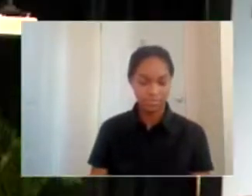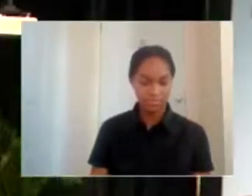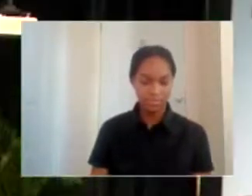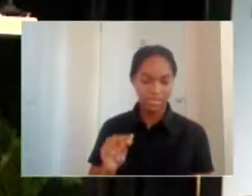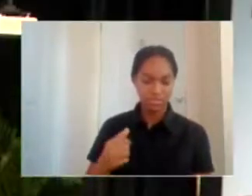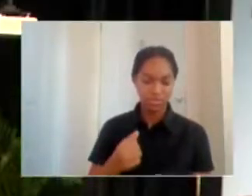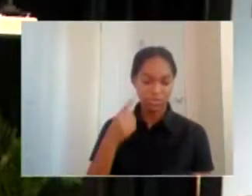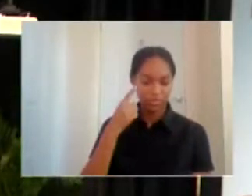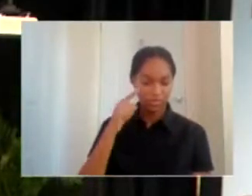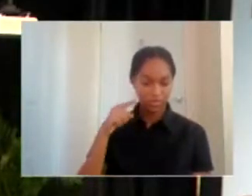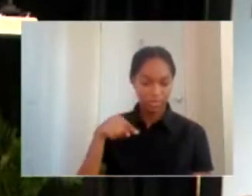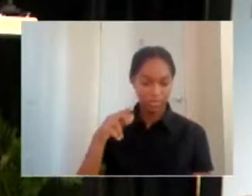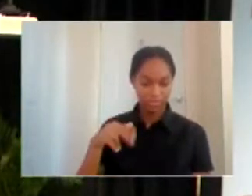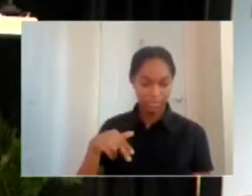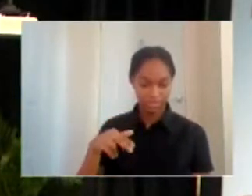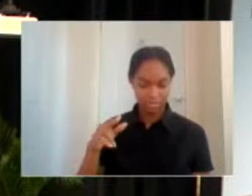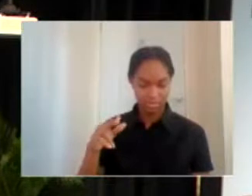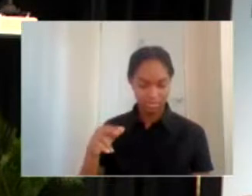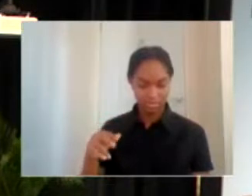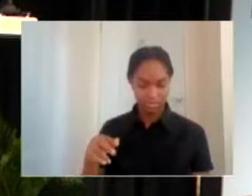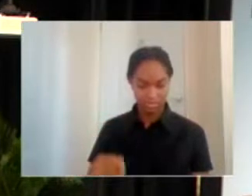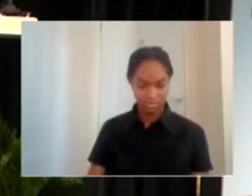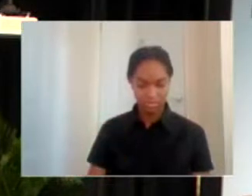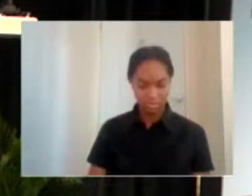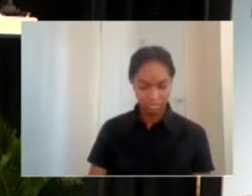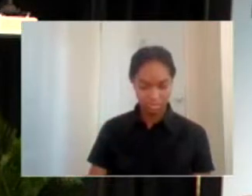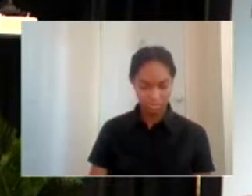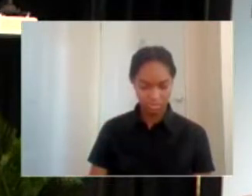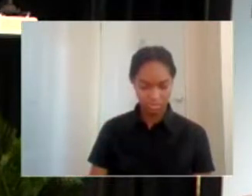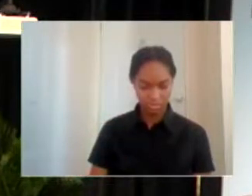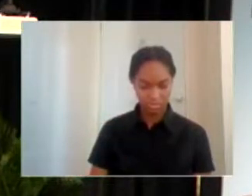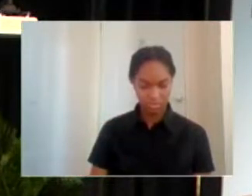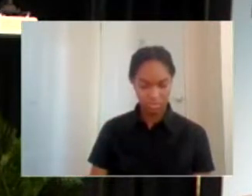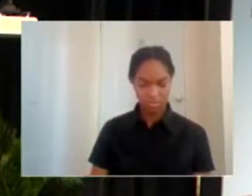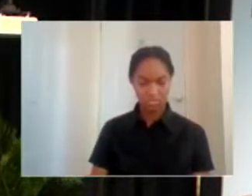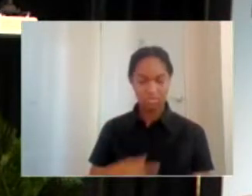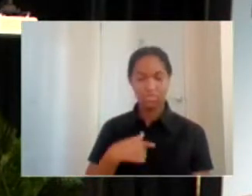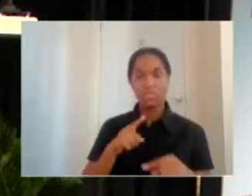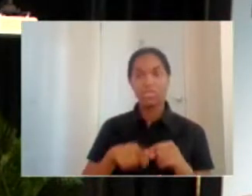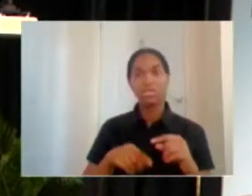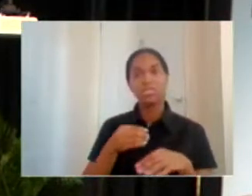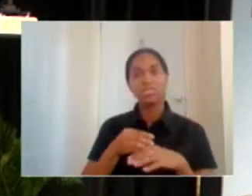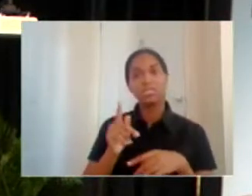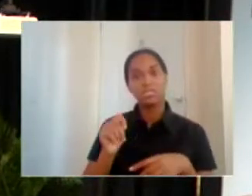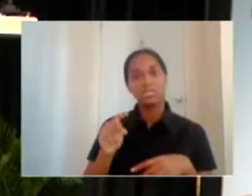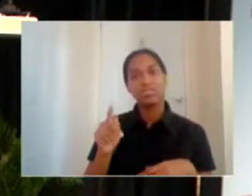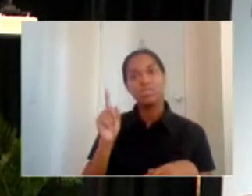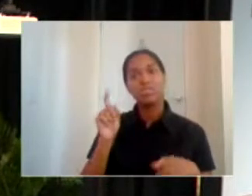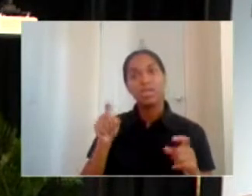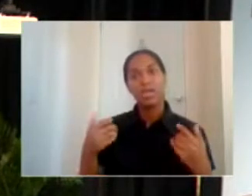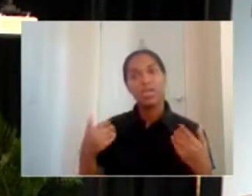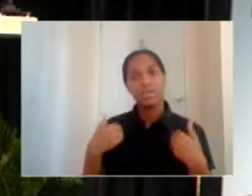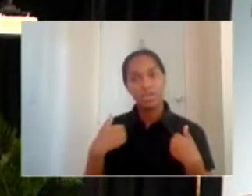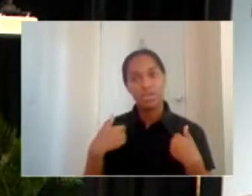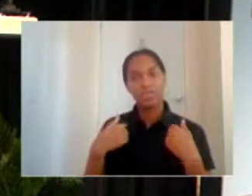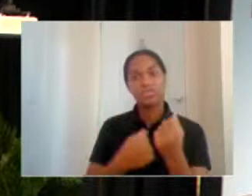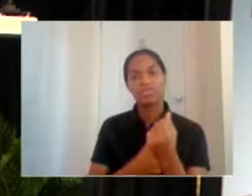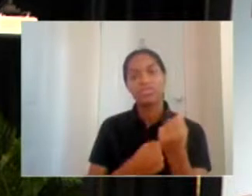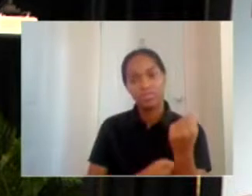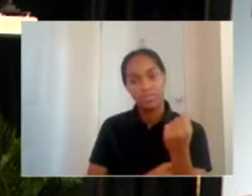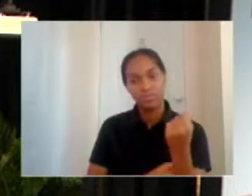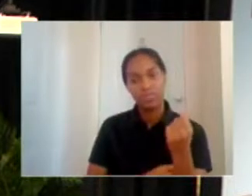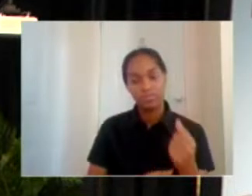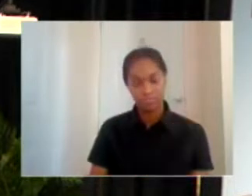infrastructure to work. You can't just, send the TVs. You have to have the support infrastructure built for a